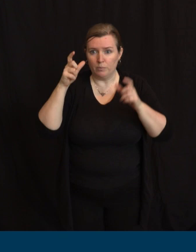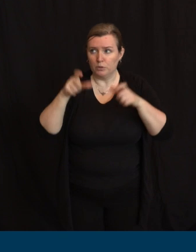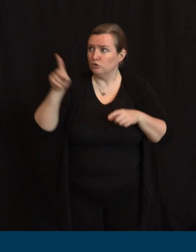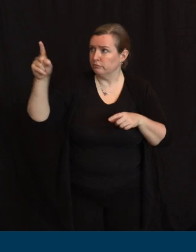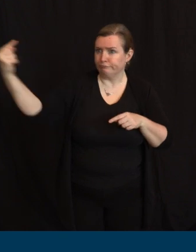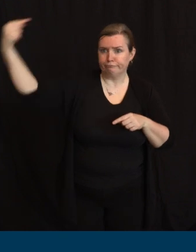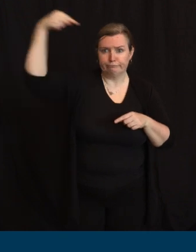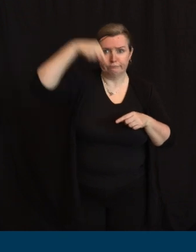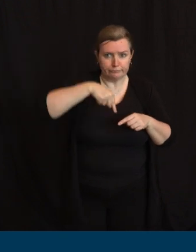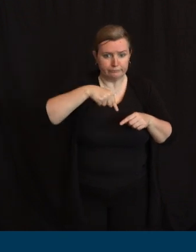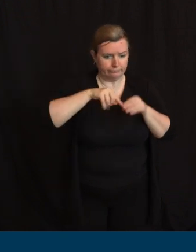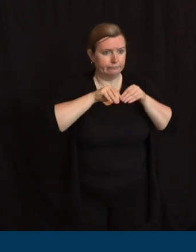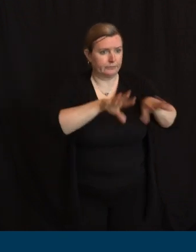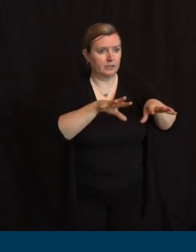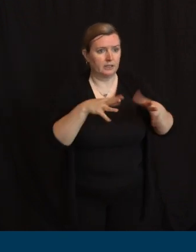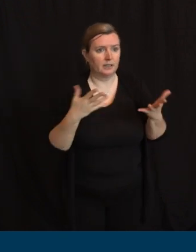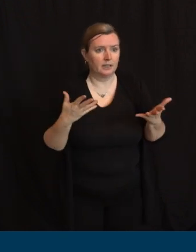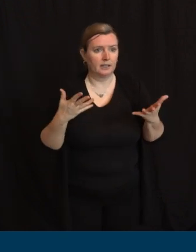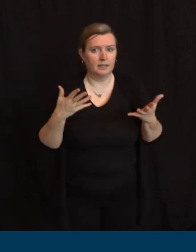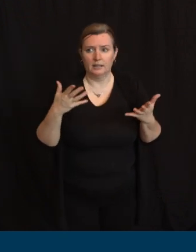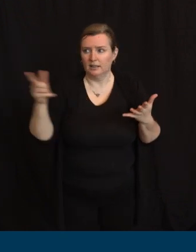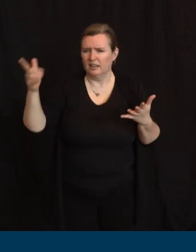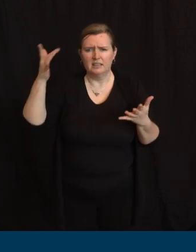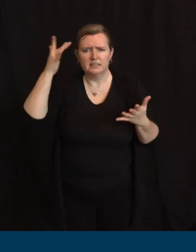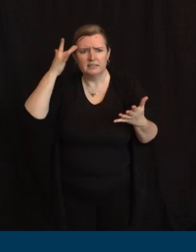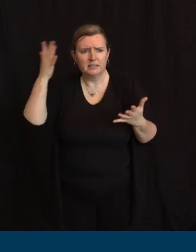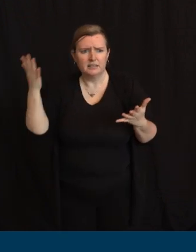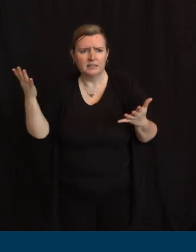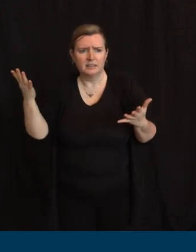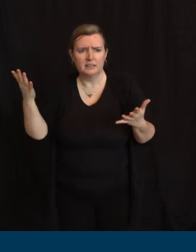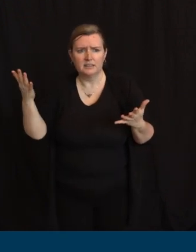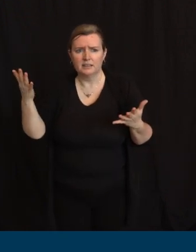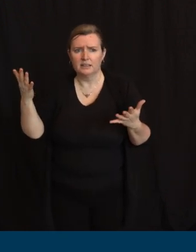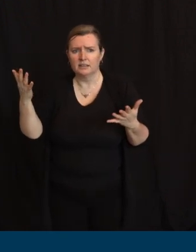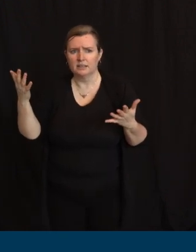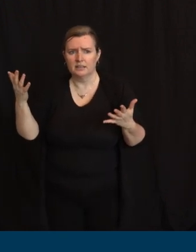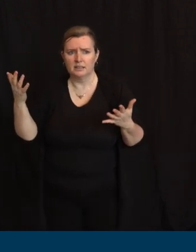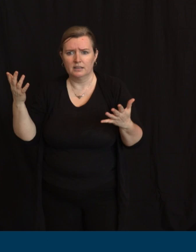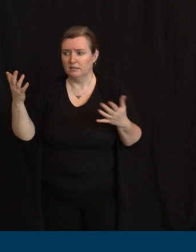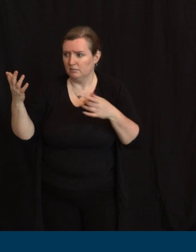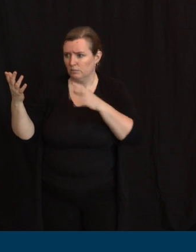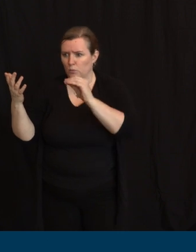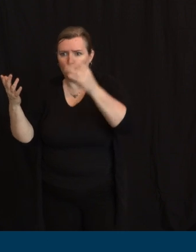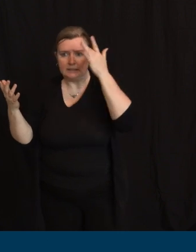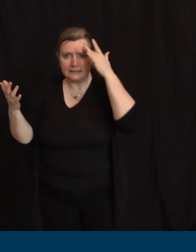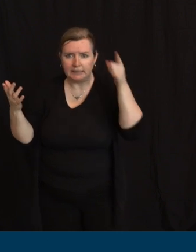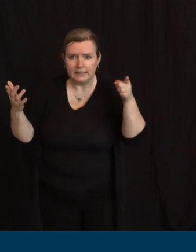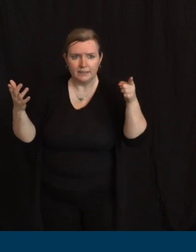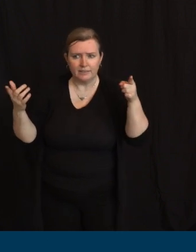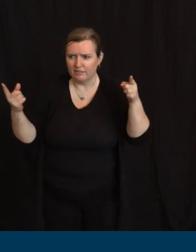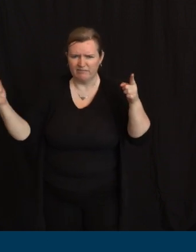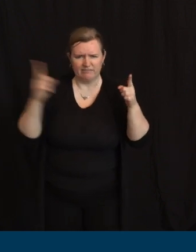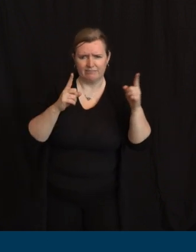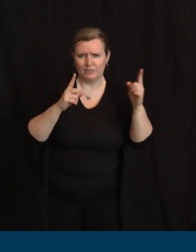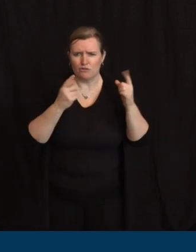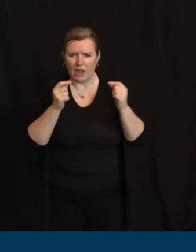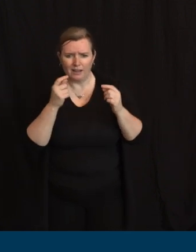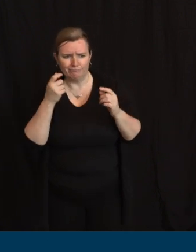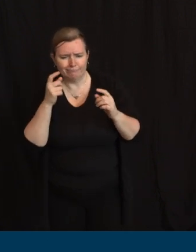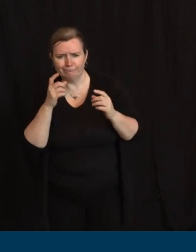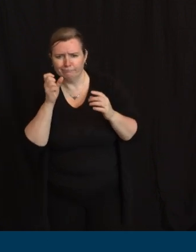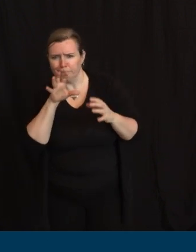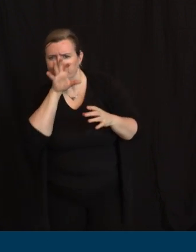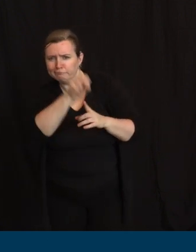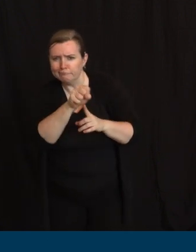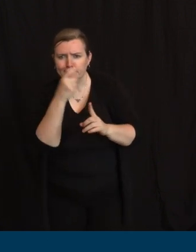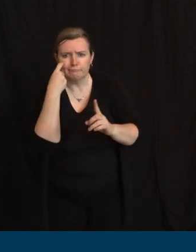inadvertently even asymptomatic. Let's be able to identify those hot spots, have a robust contact tracing infrastructure in place,